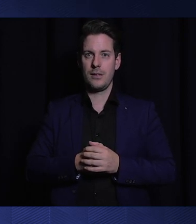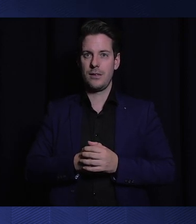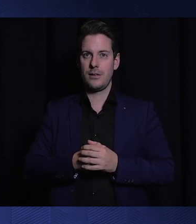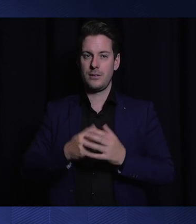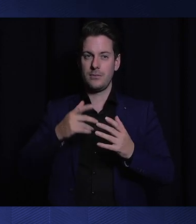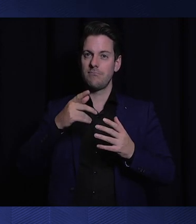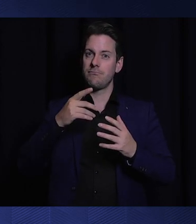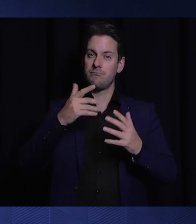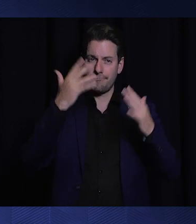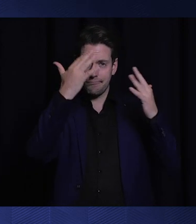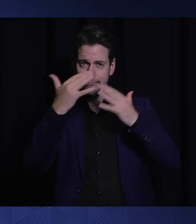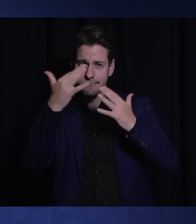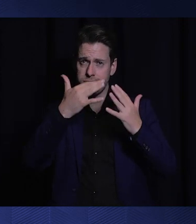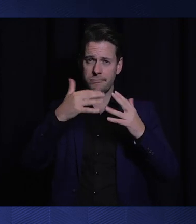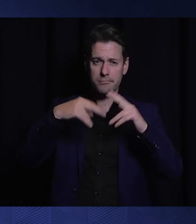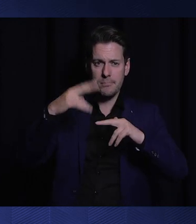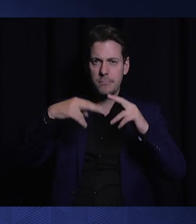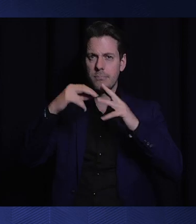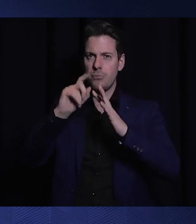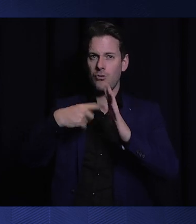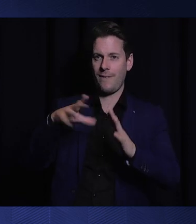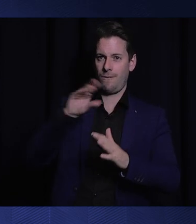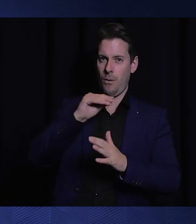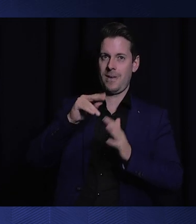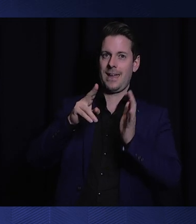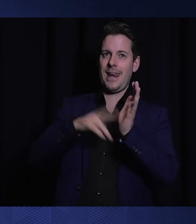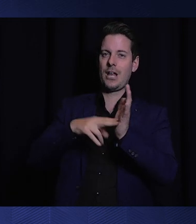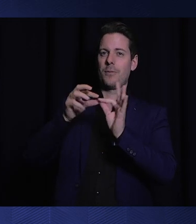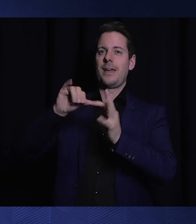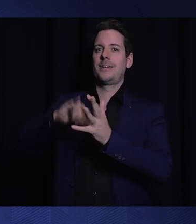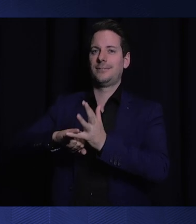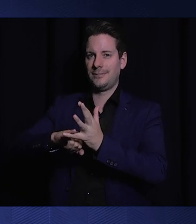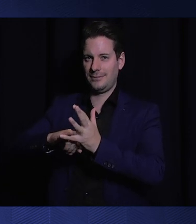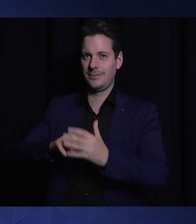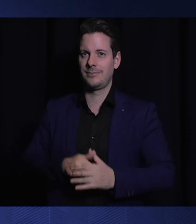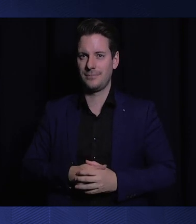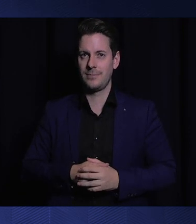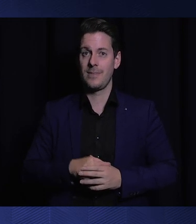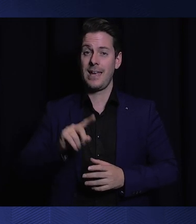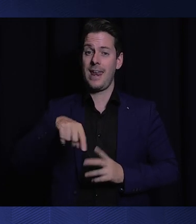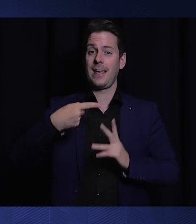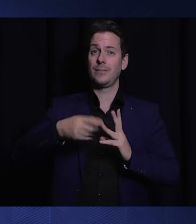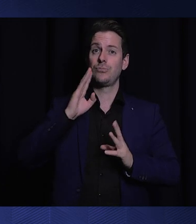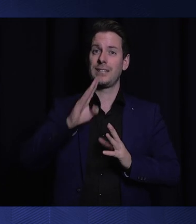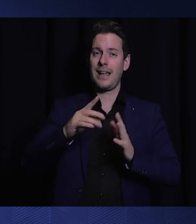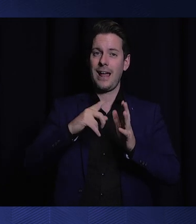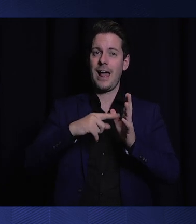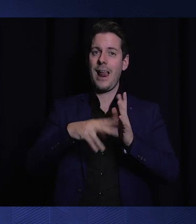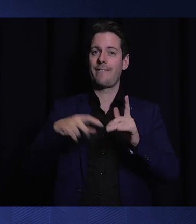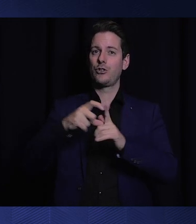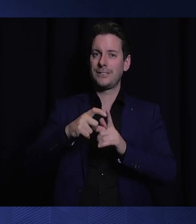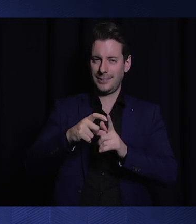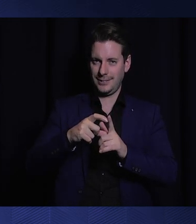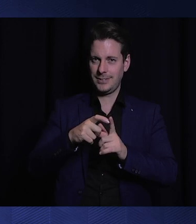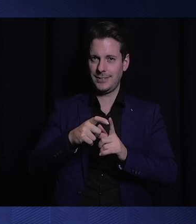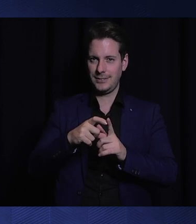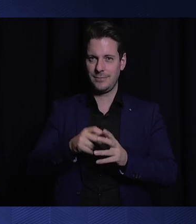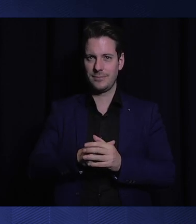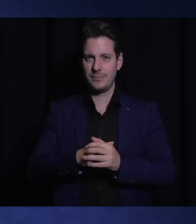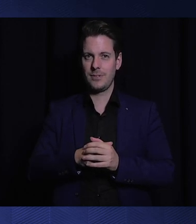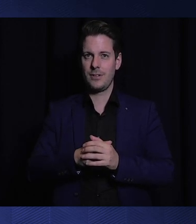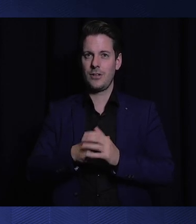nature-based solutions and what outcome it is, as you can see. Our next presenter is Mr. Alfred Relifo, and